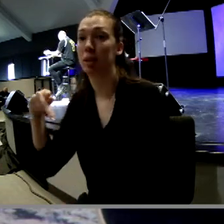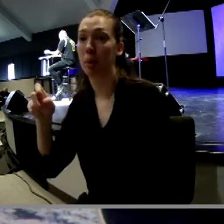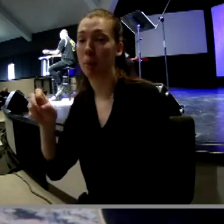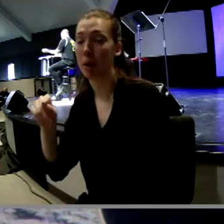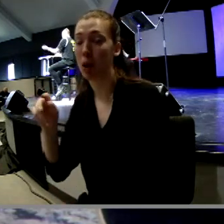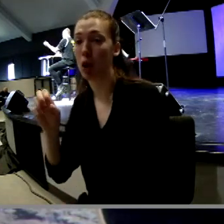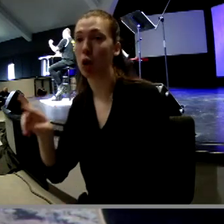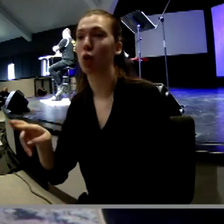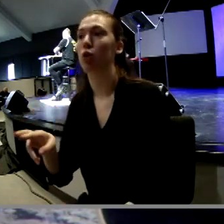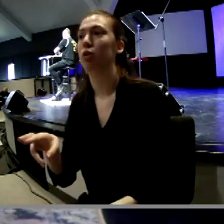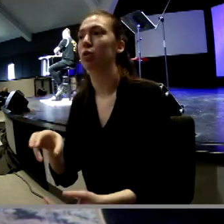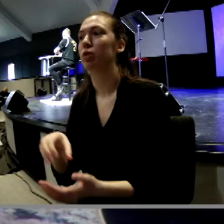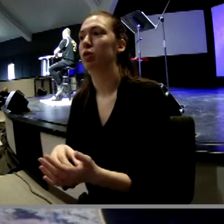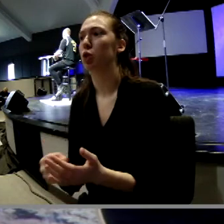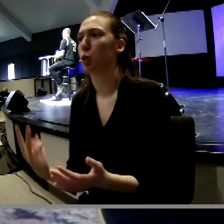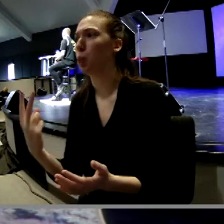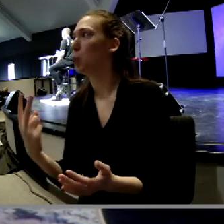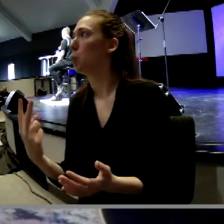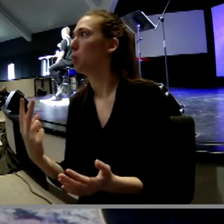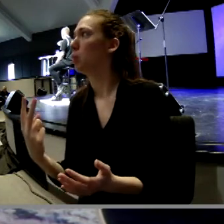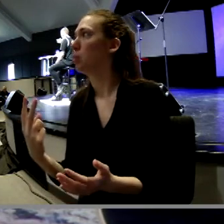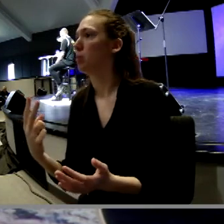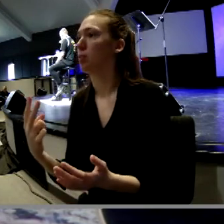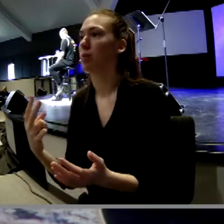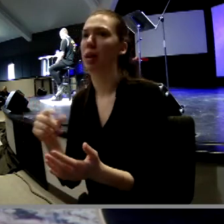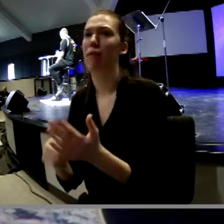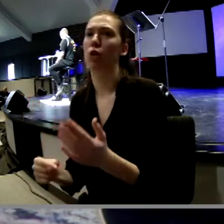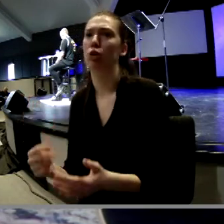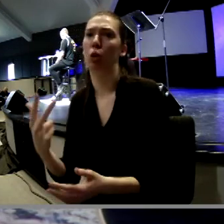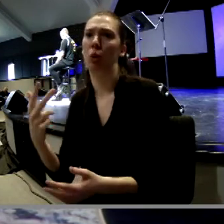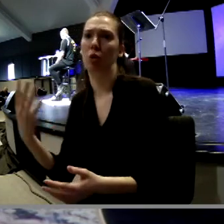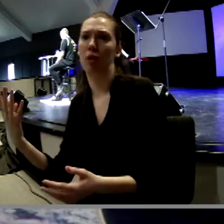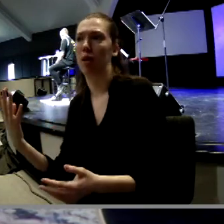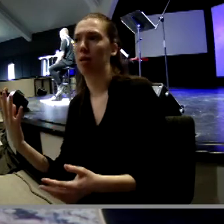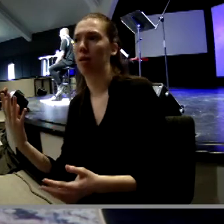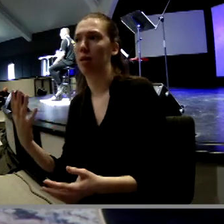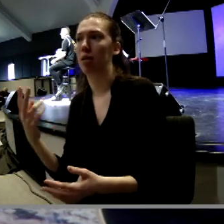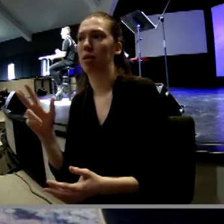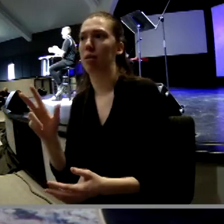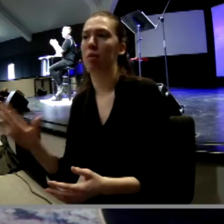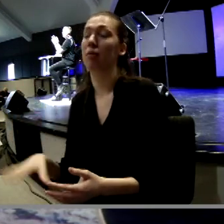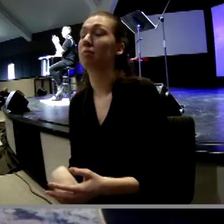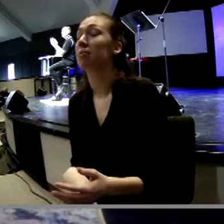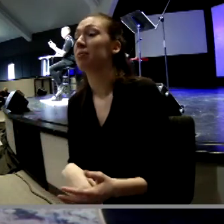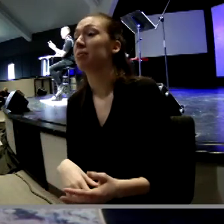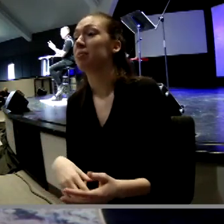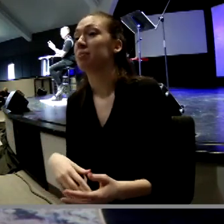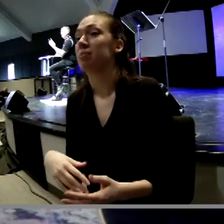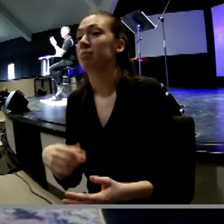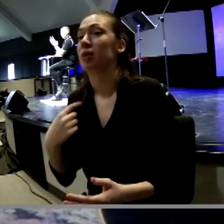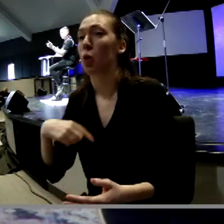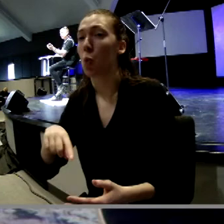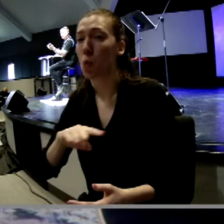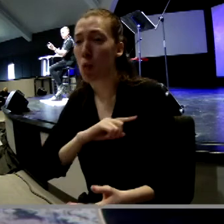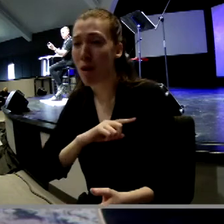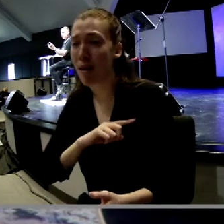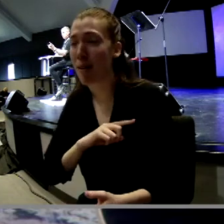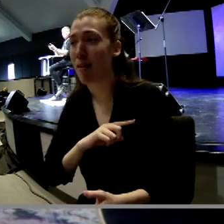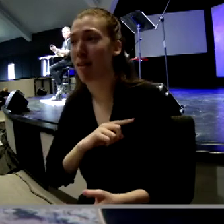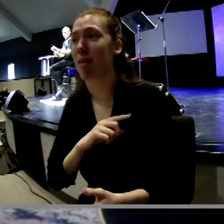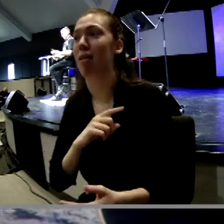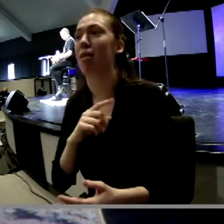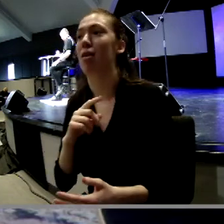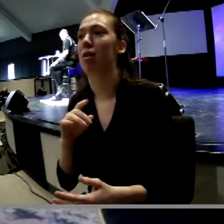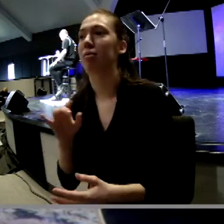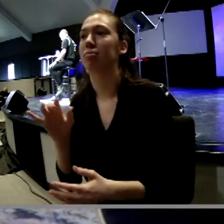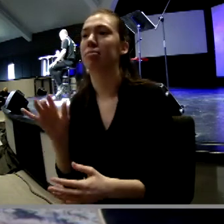Christ have been redeemed to become priest yourself. We are a royal priesthood, is